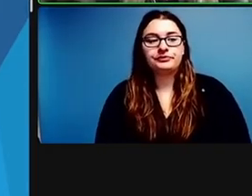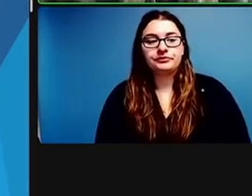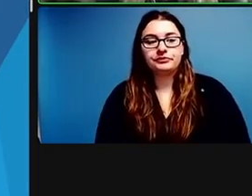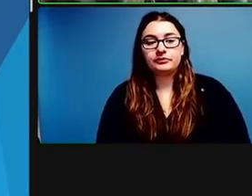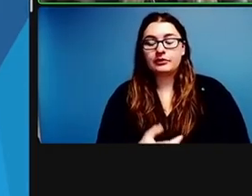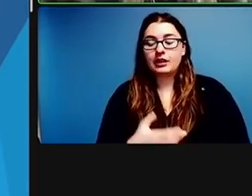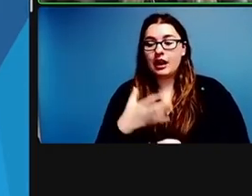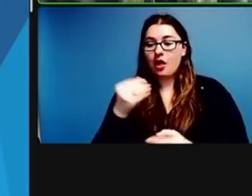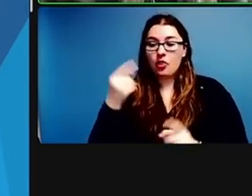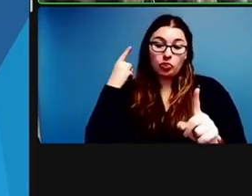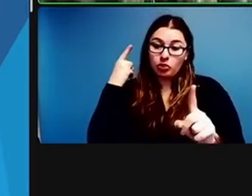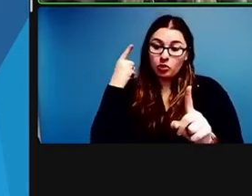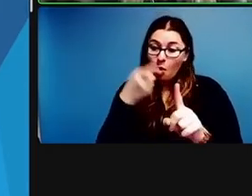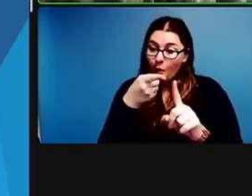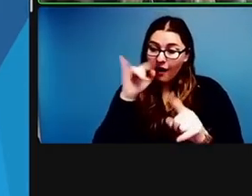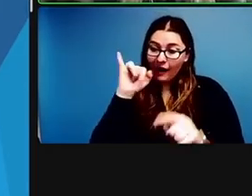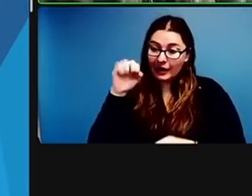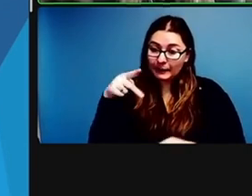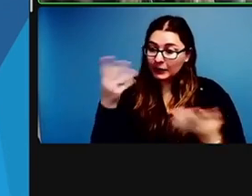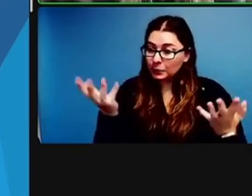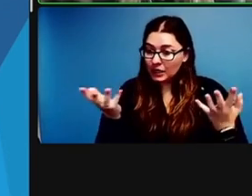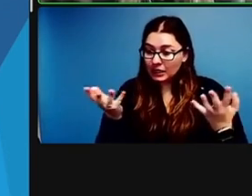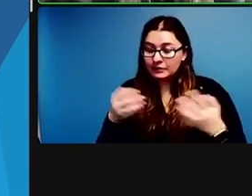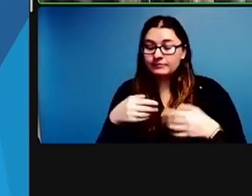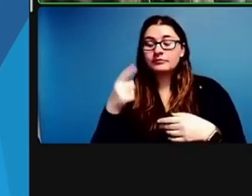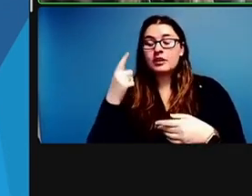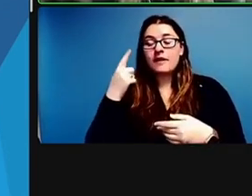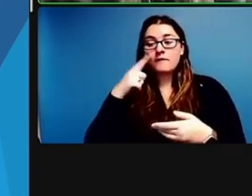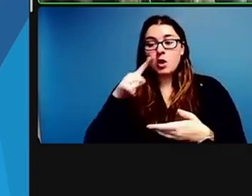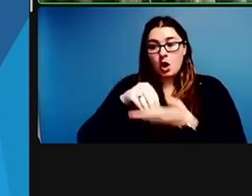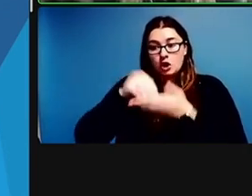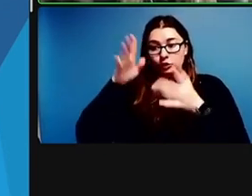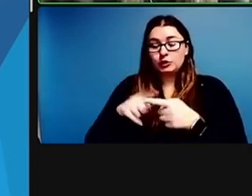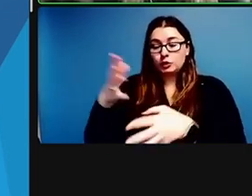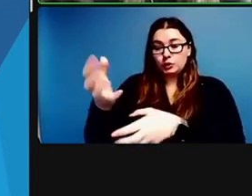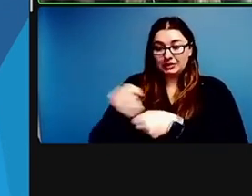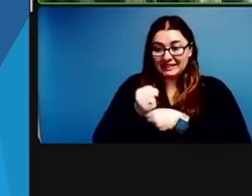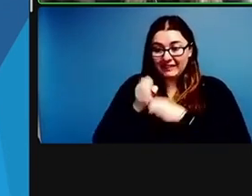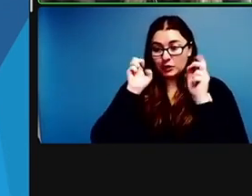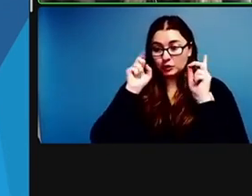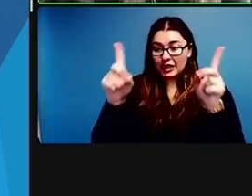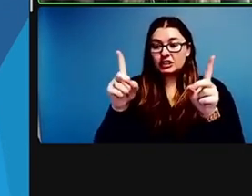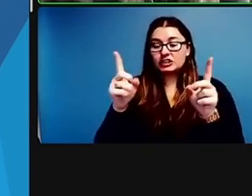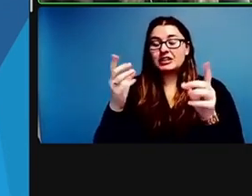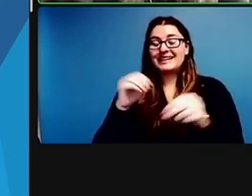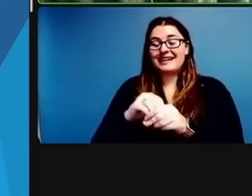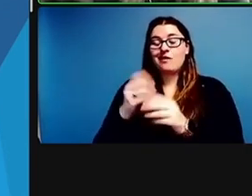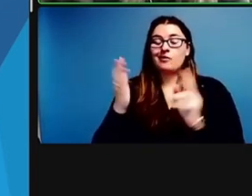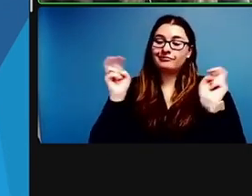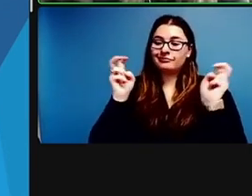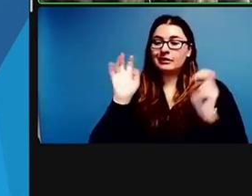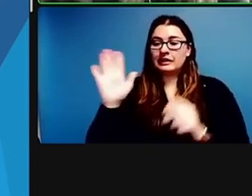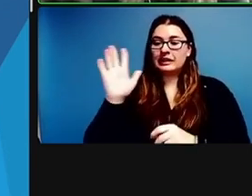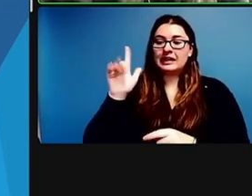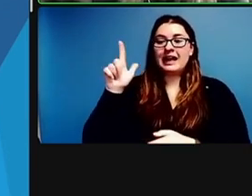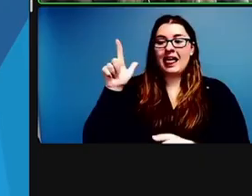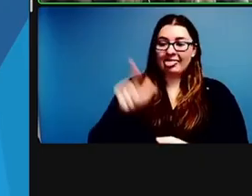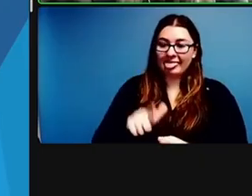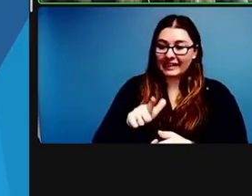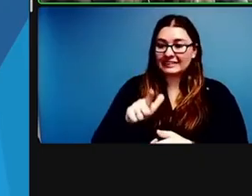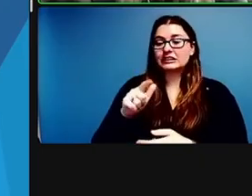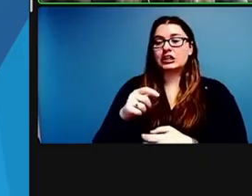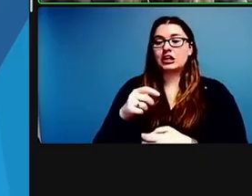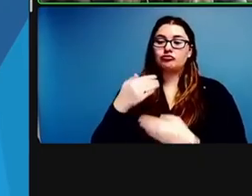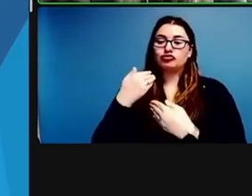the goal of an IEP is for a student to receive an education in what's called their Least Restrictive Environment, or